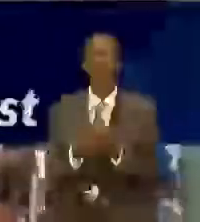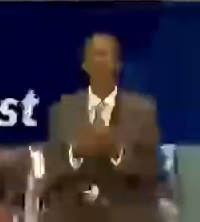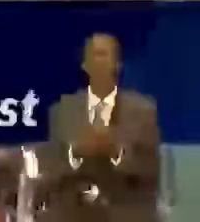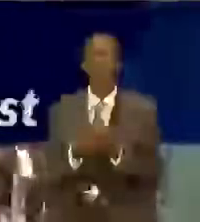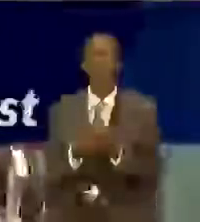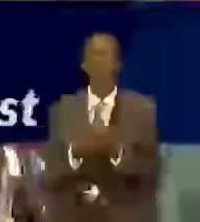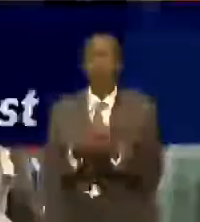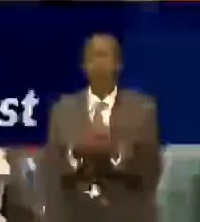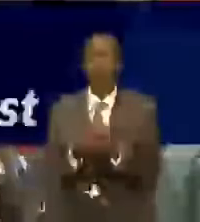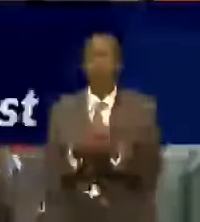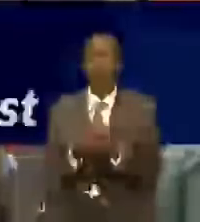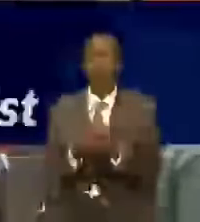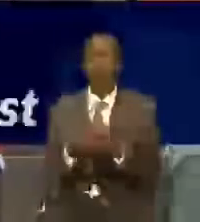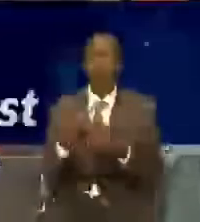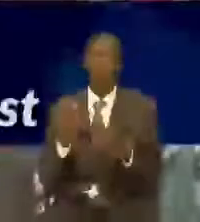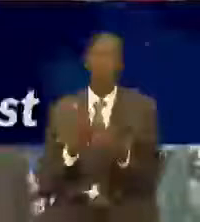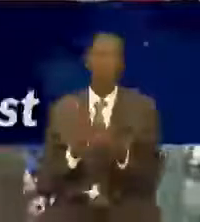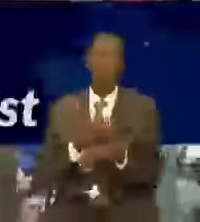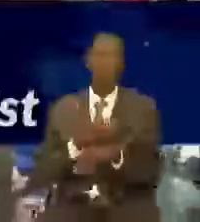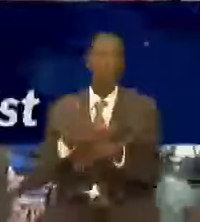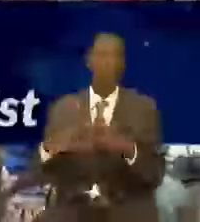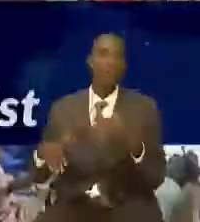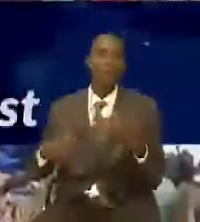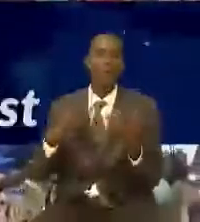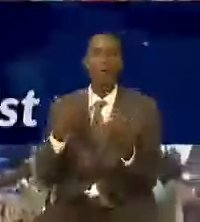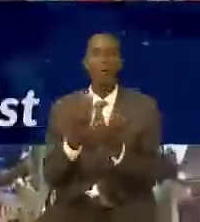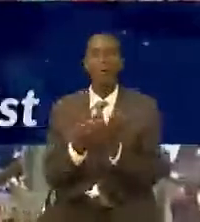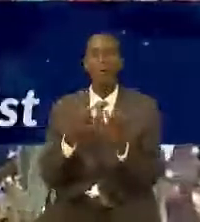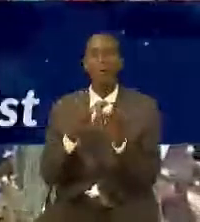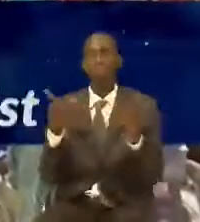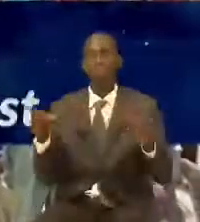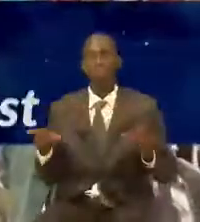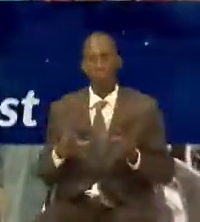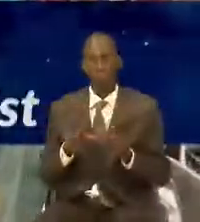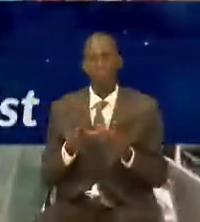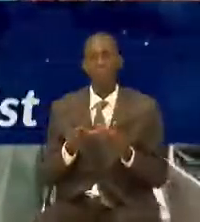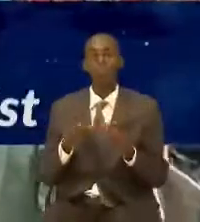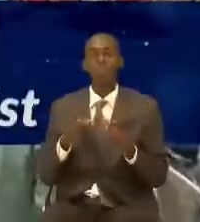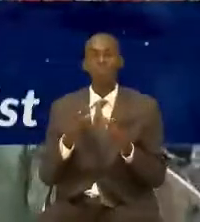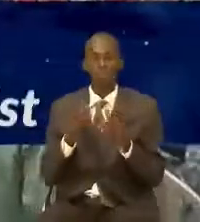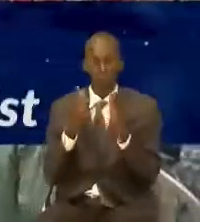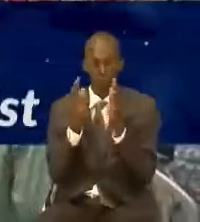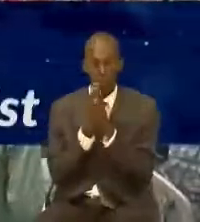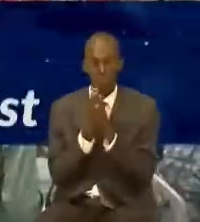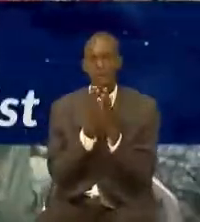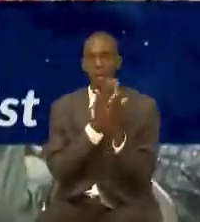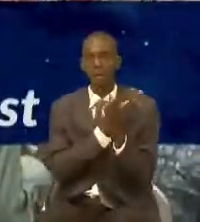in all locations where we are connected let's keep on praying and let's keep on expecting